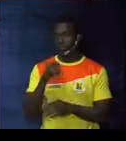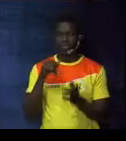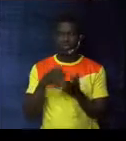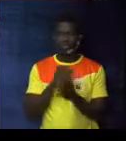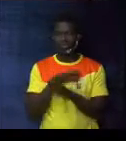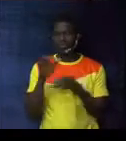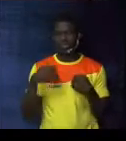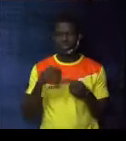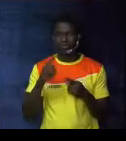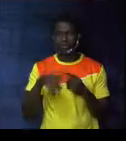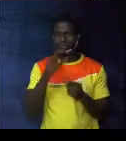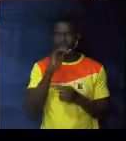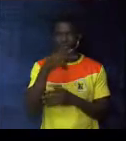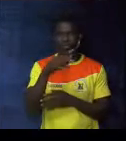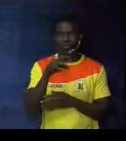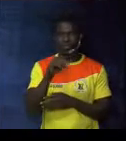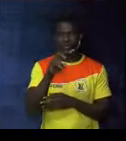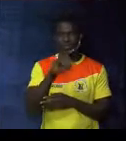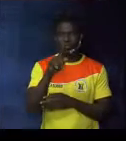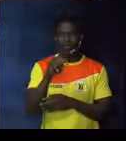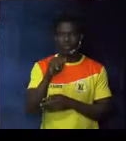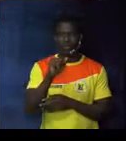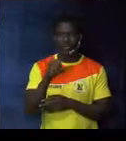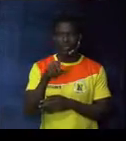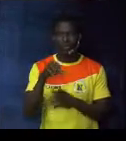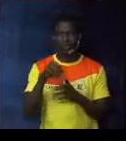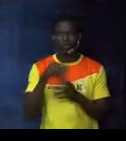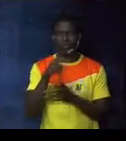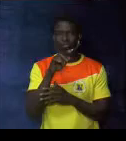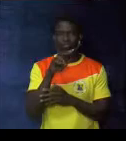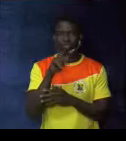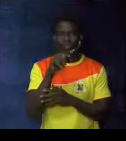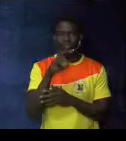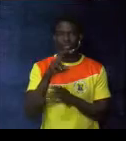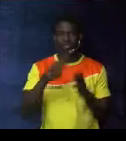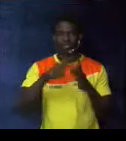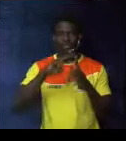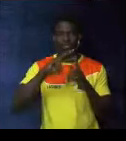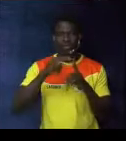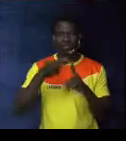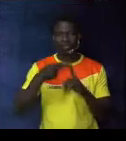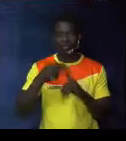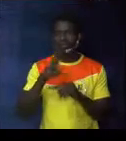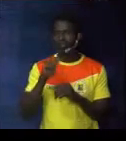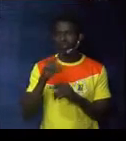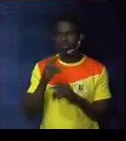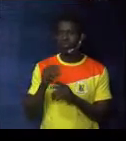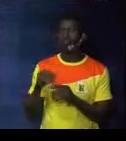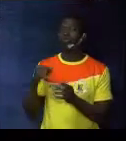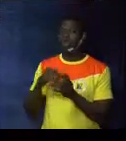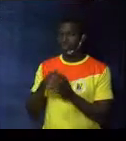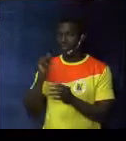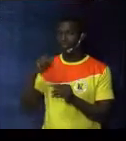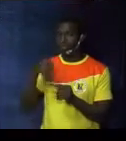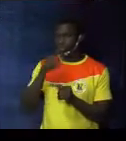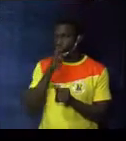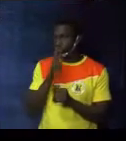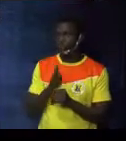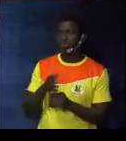So it doesn't have to be a horizontal line or vertical line. It must just be a straight line and it must touch at 2 points. This is a